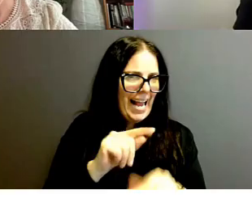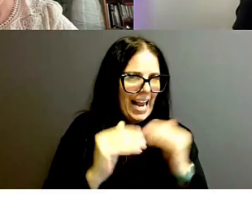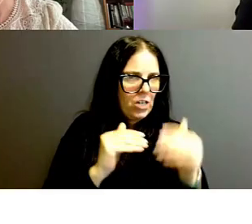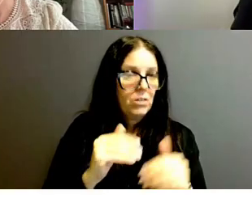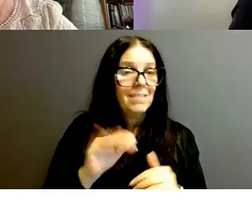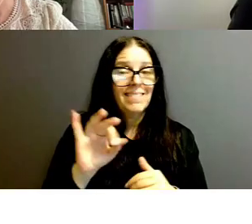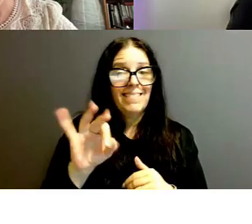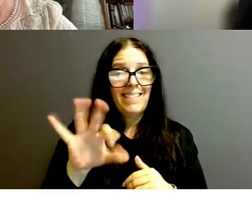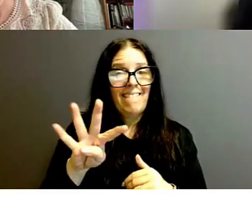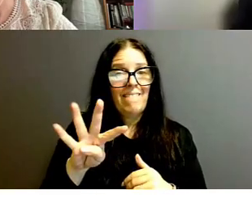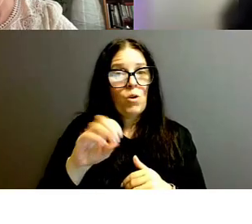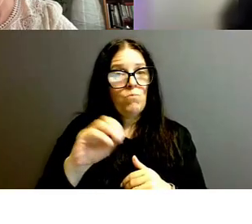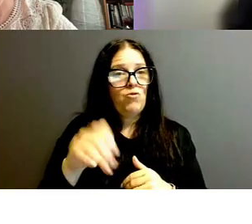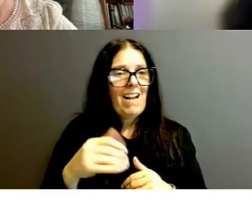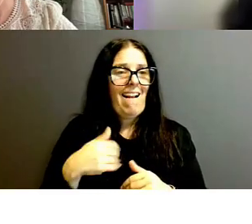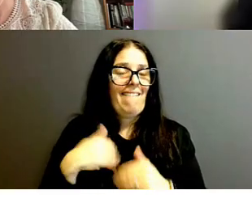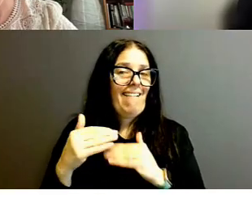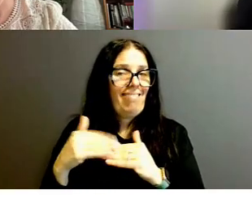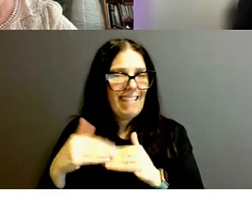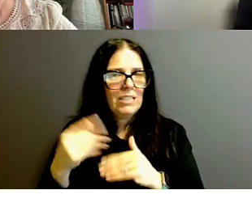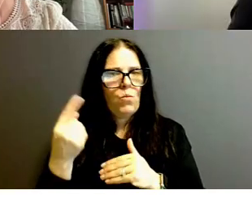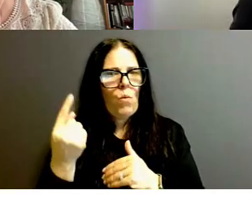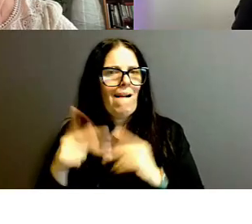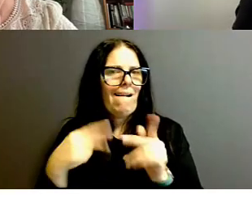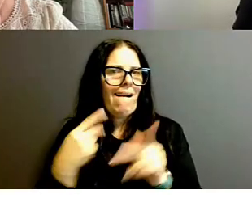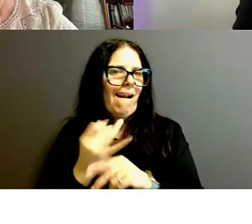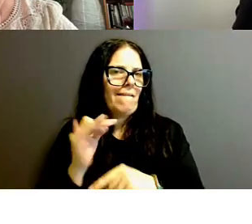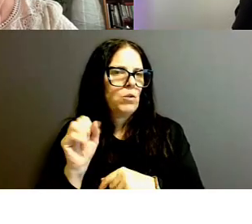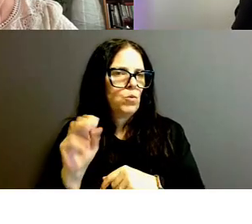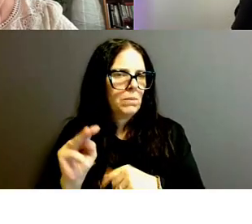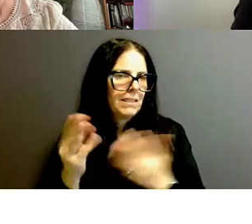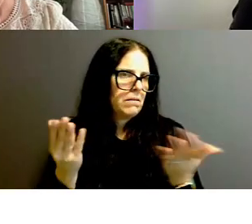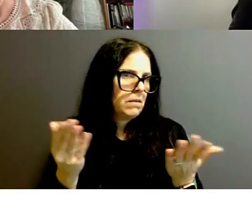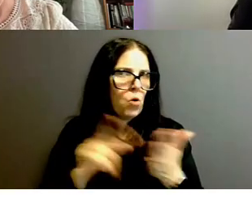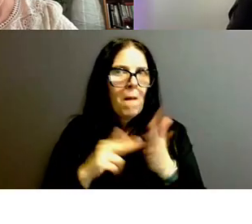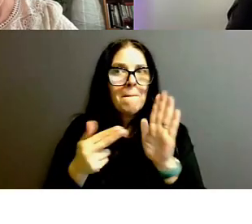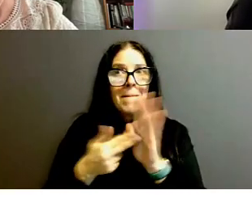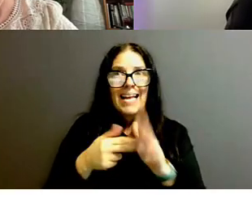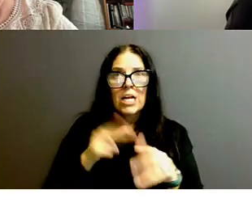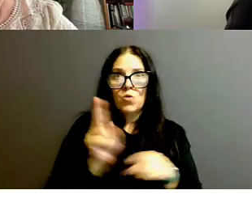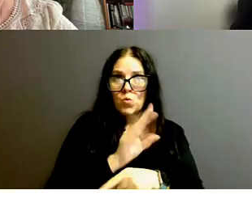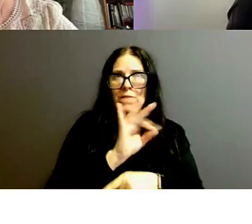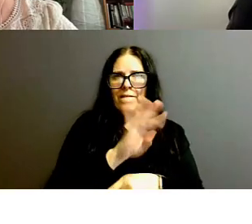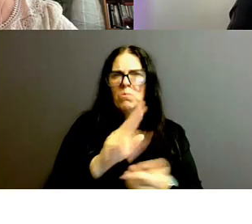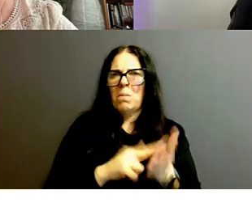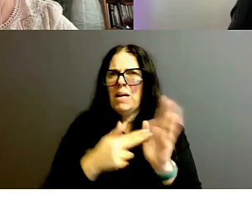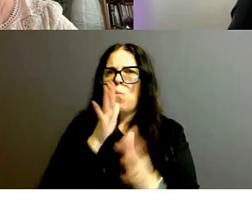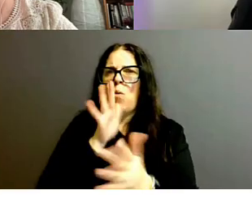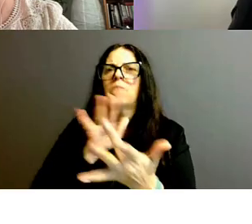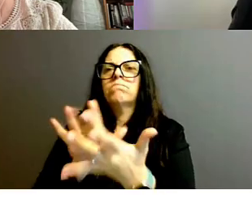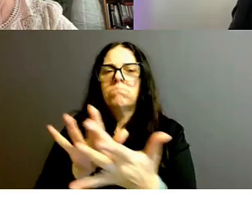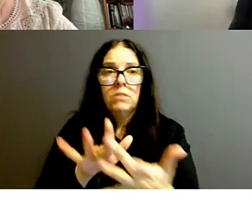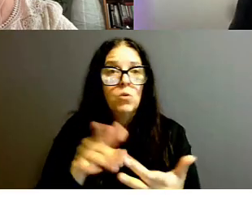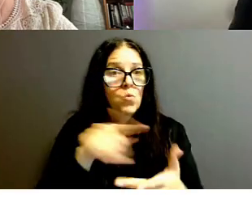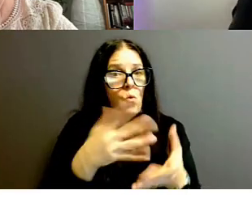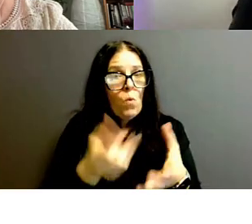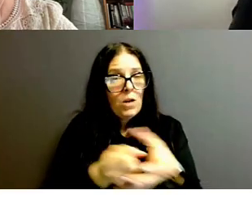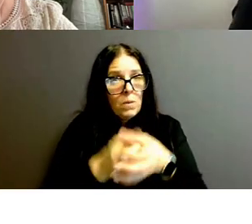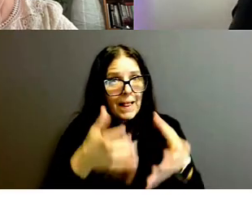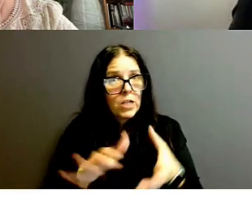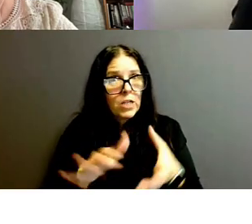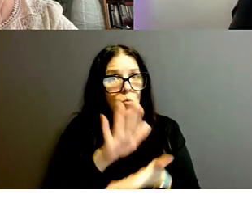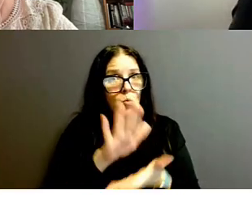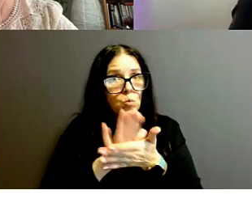94% have at least one social media account. So we know that if you want to build your